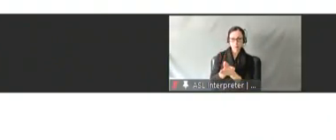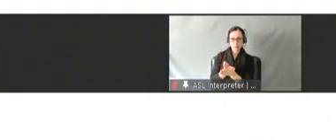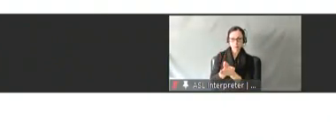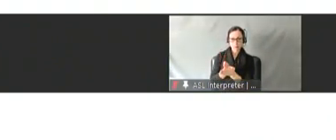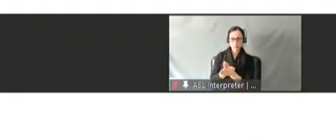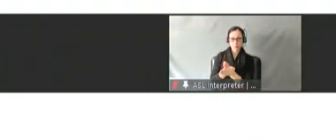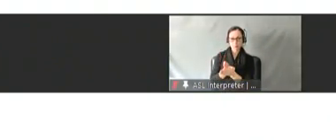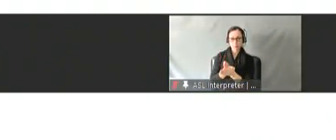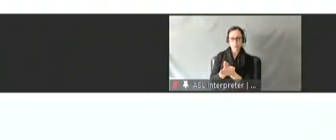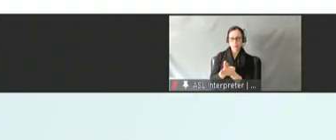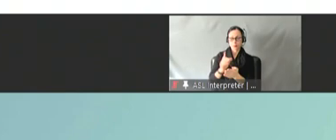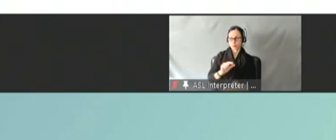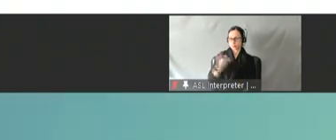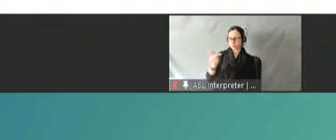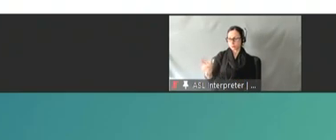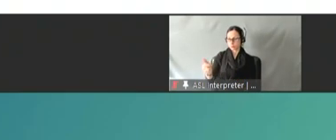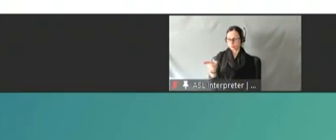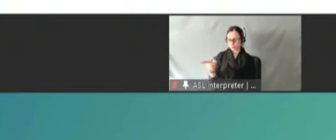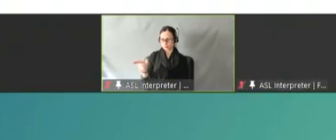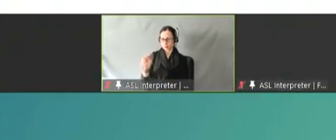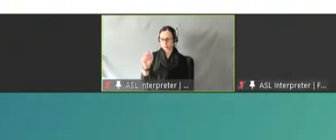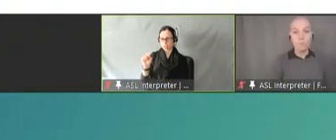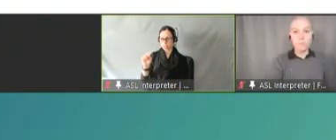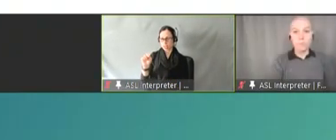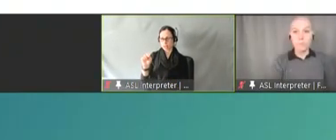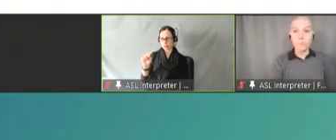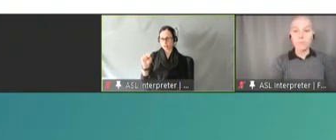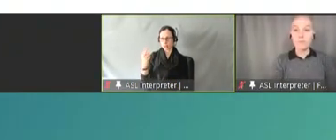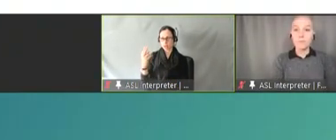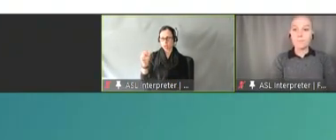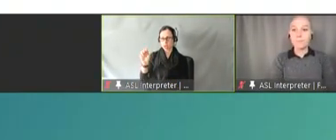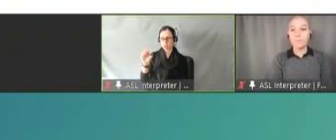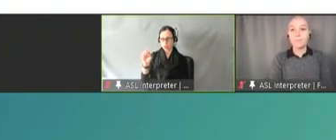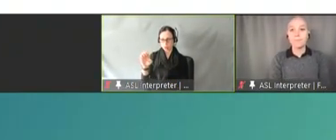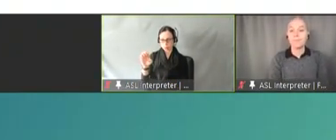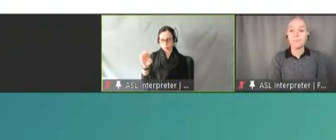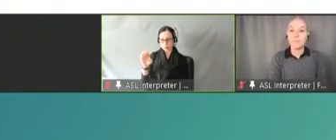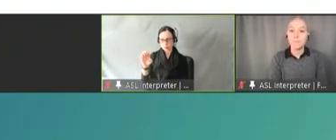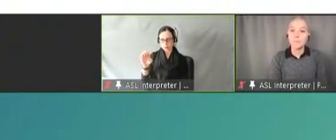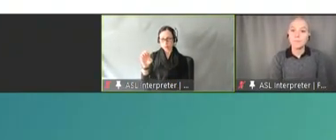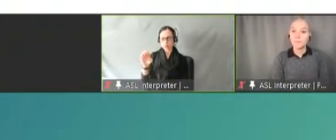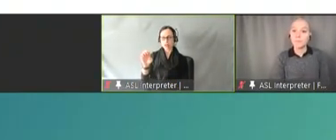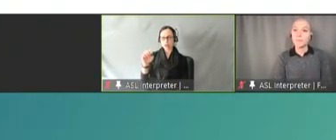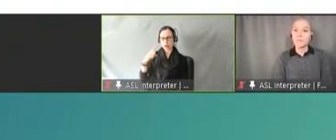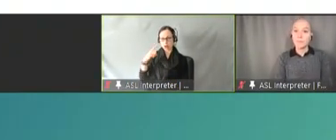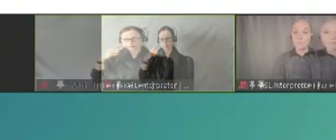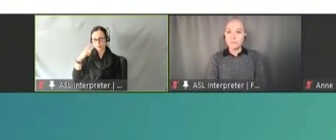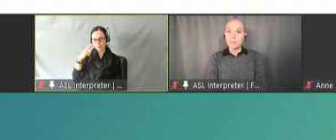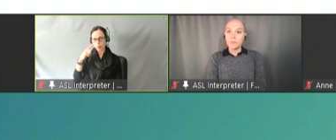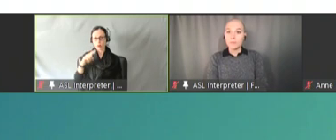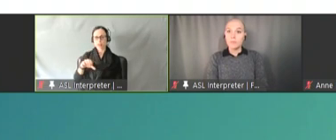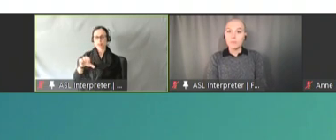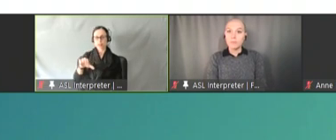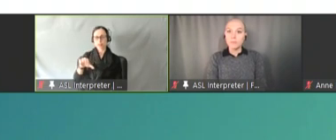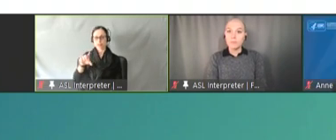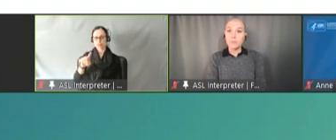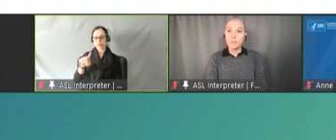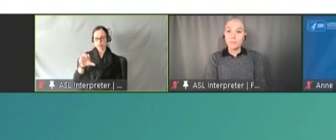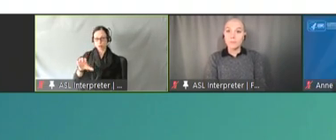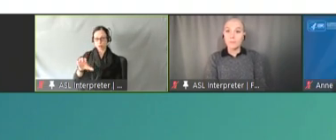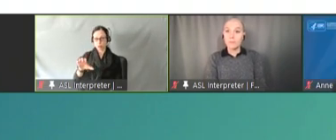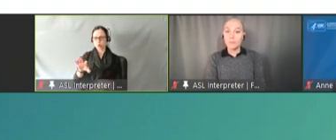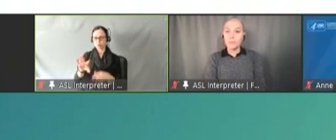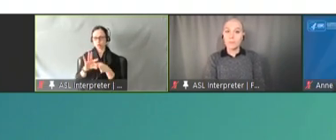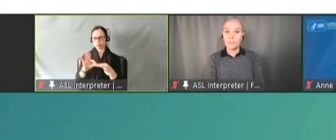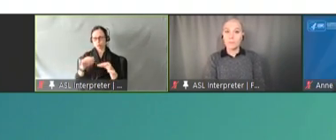the gavel over to Ann House from the Centers for Disease Control to talk about vaccine safety updates around the primary series in